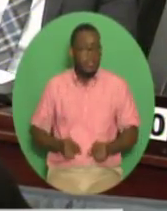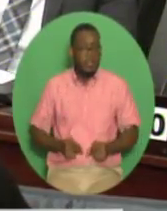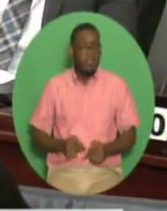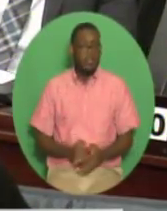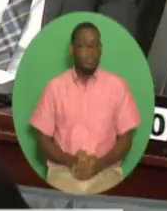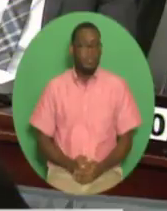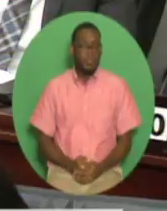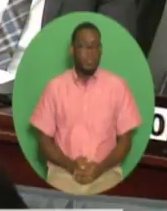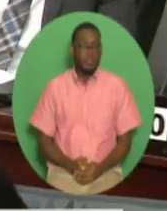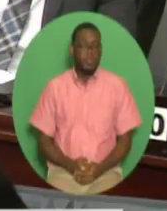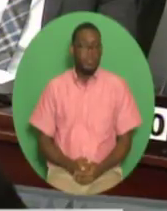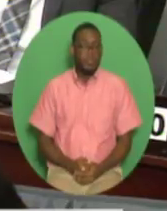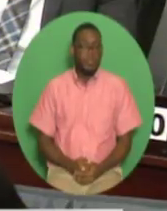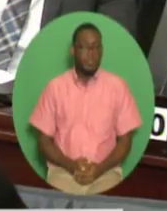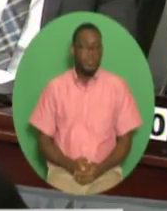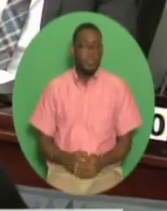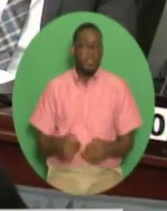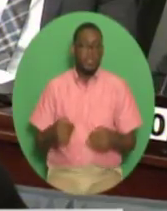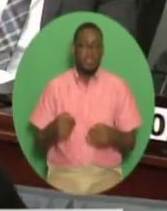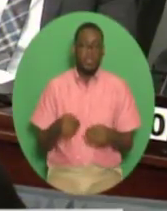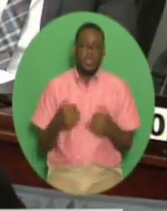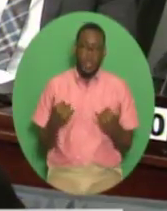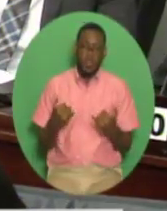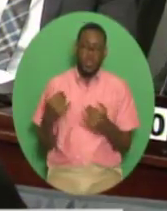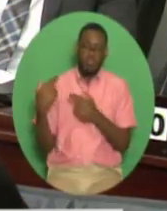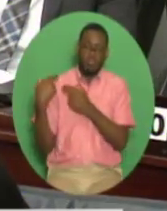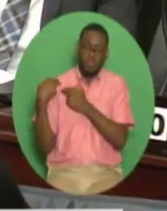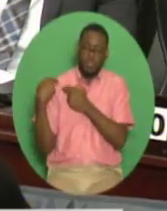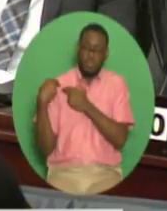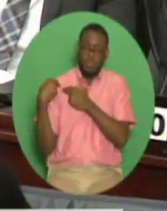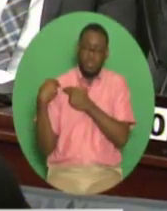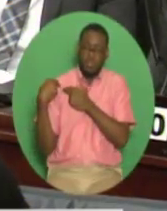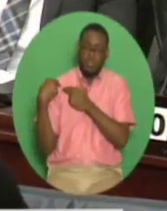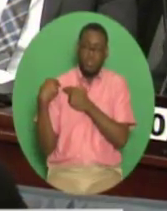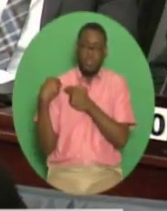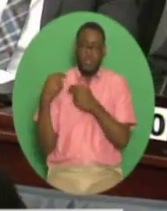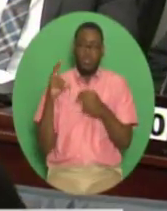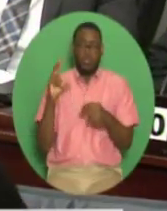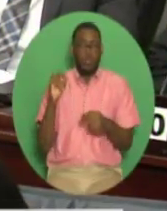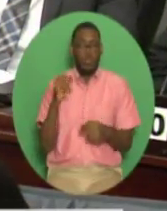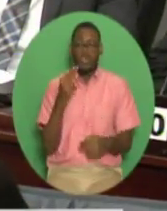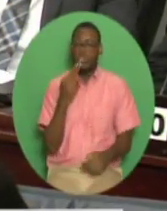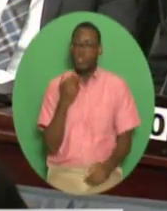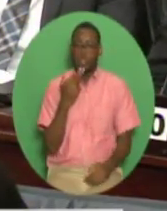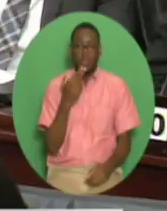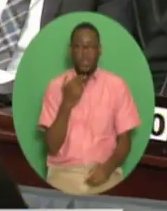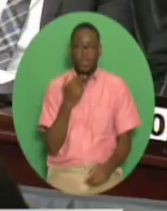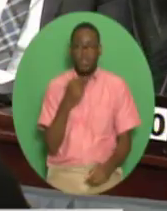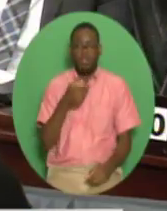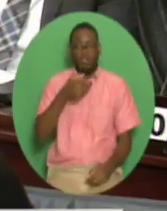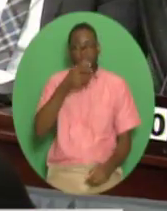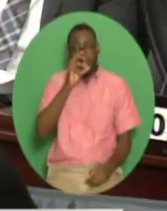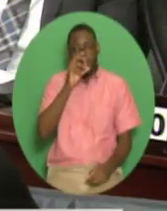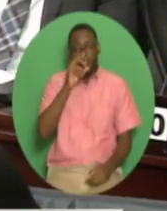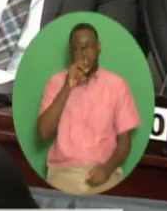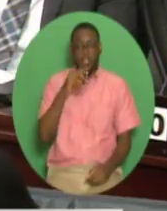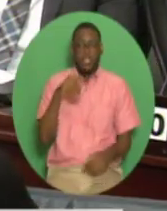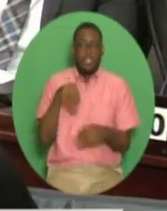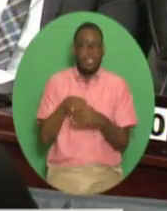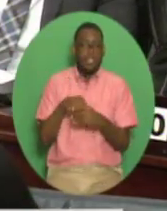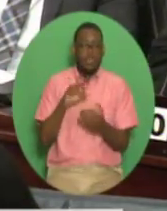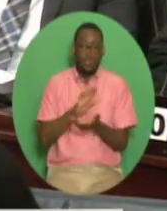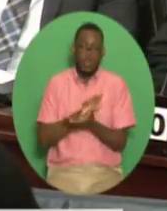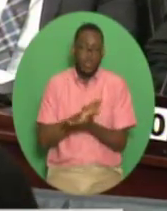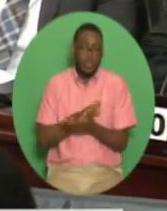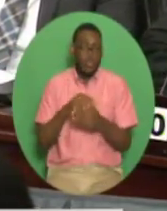has given the mandate that there should be no sugary beverages served in our